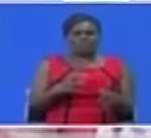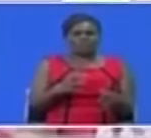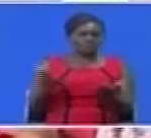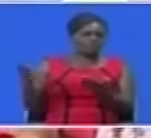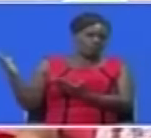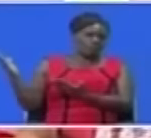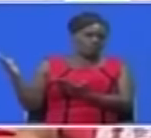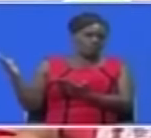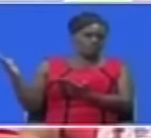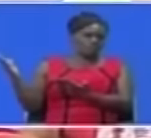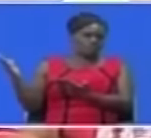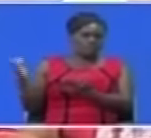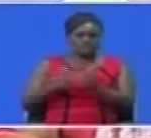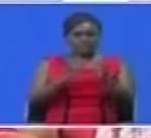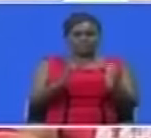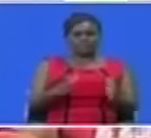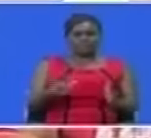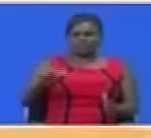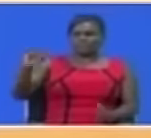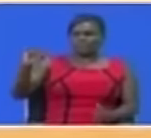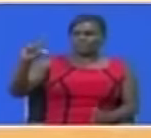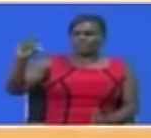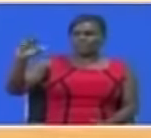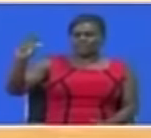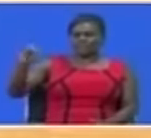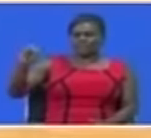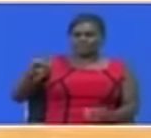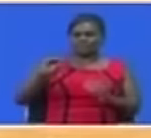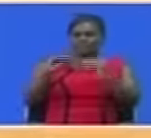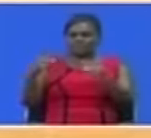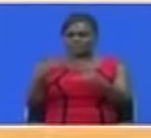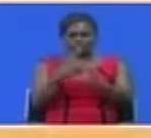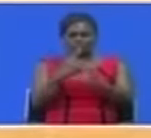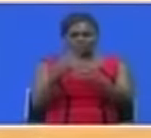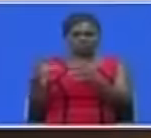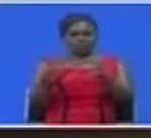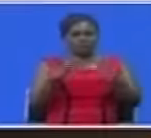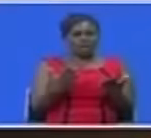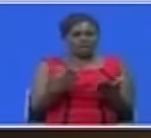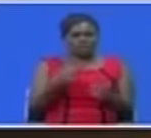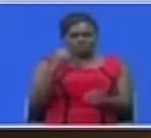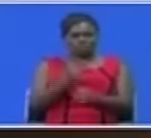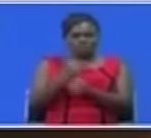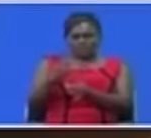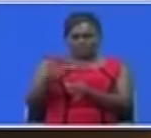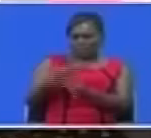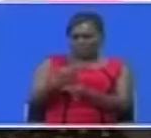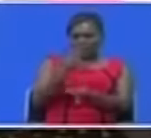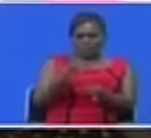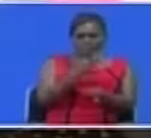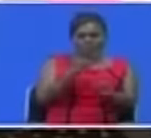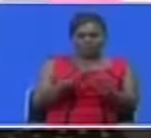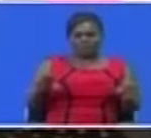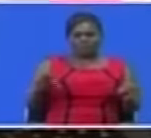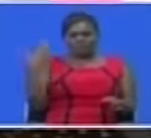them here under the stewardship of Lillian Adhiambo, who trains different groups on how to make shaggy modern-day